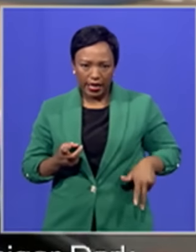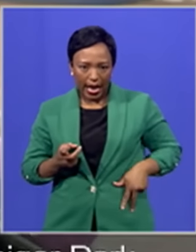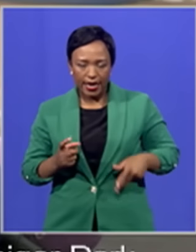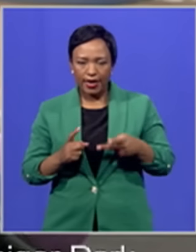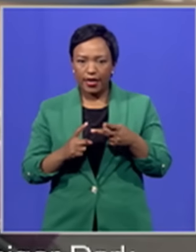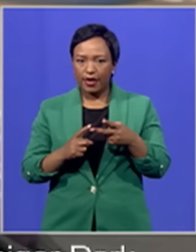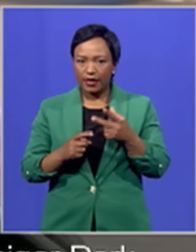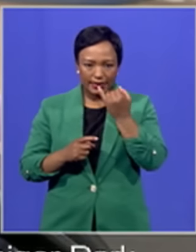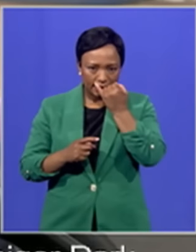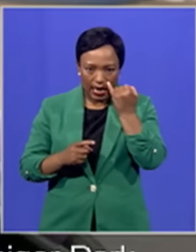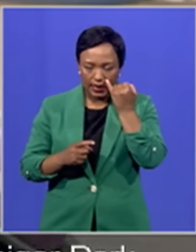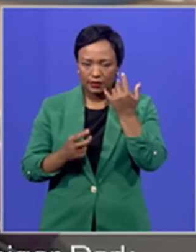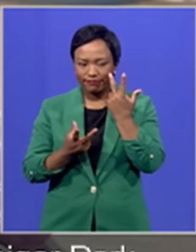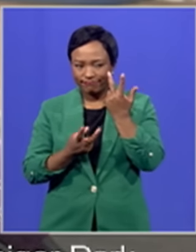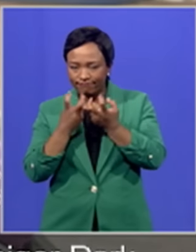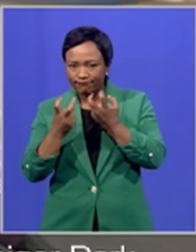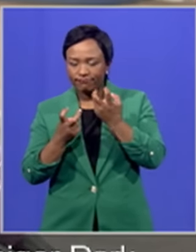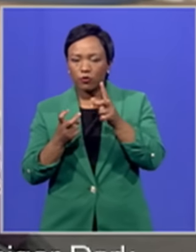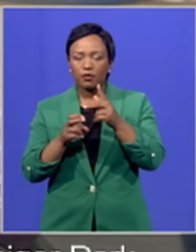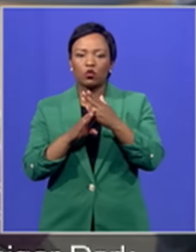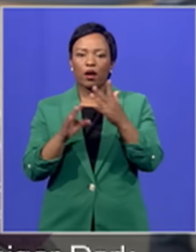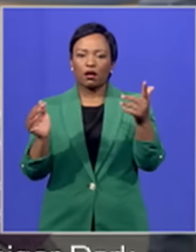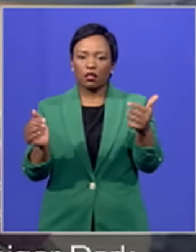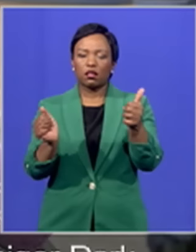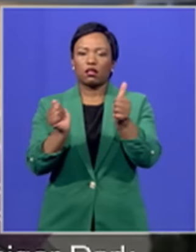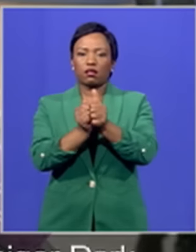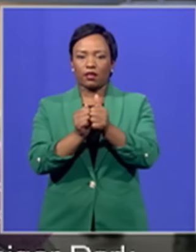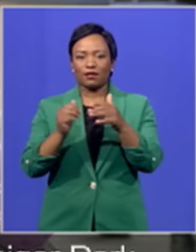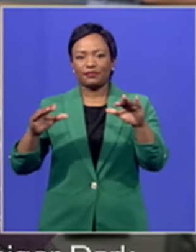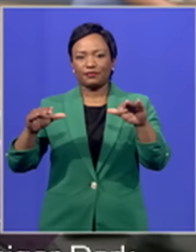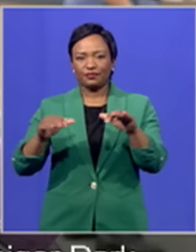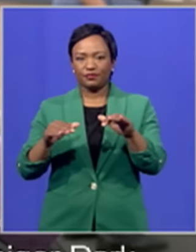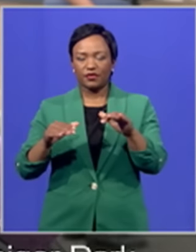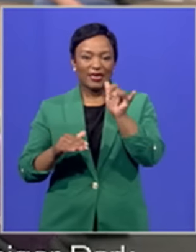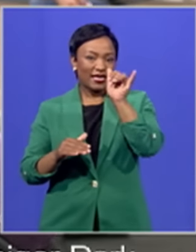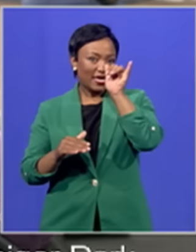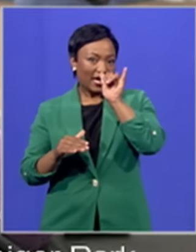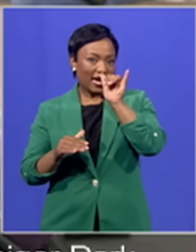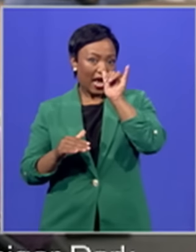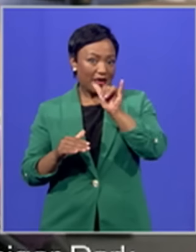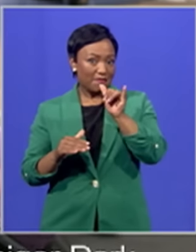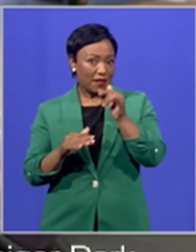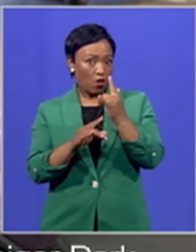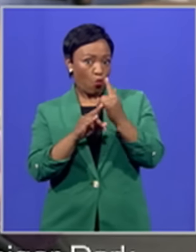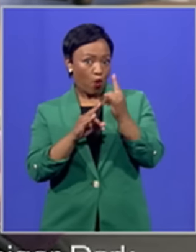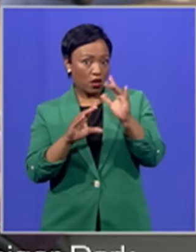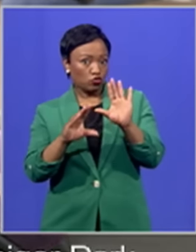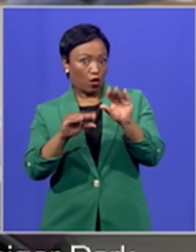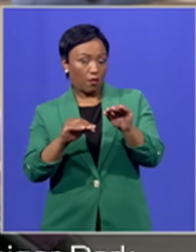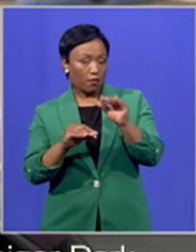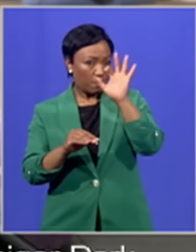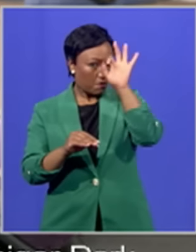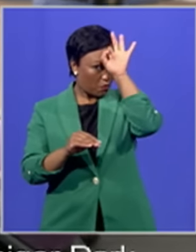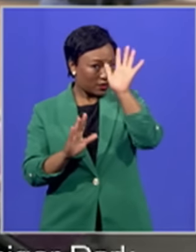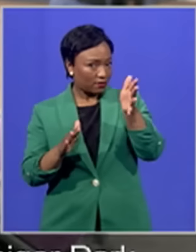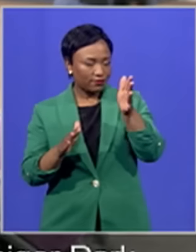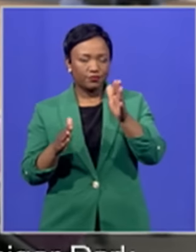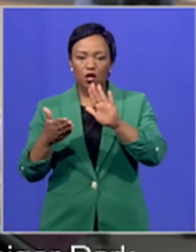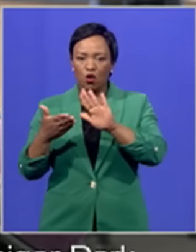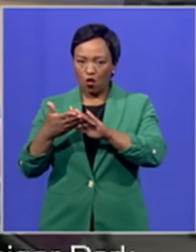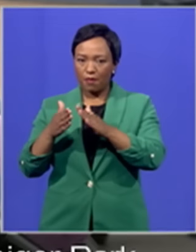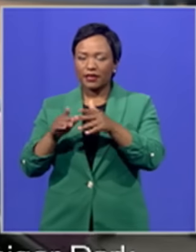that we all work together. Crime cannot be won by police alone. Communities must be